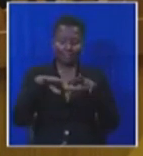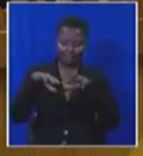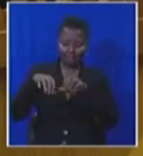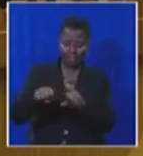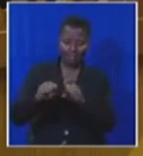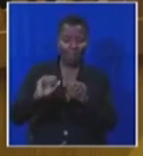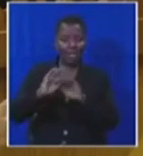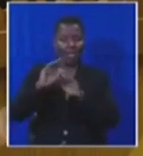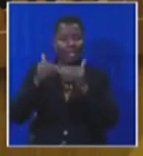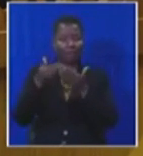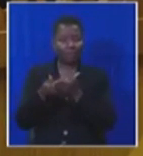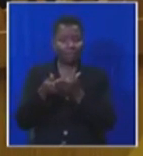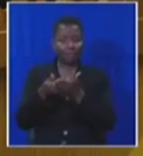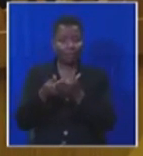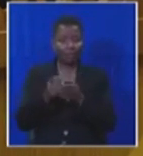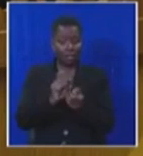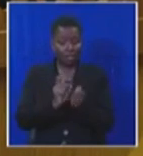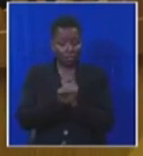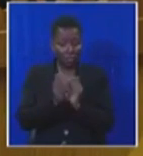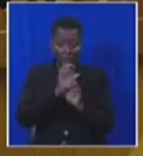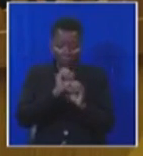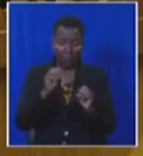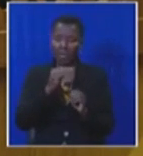we correct that, we are wasting our time.